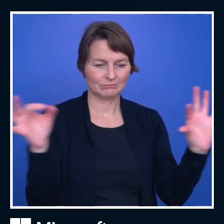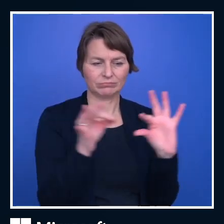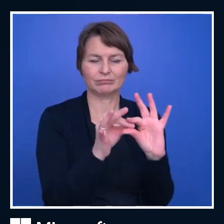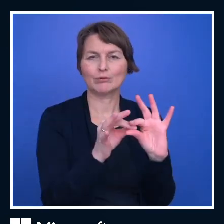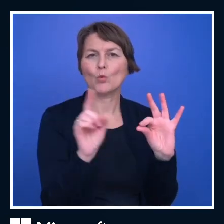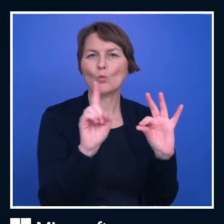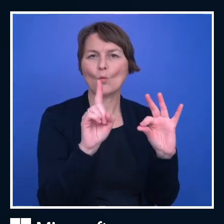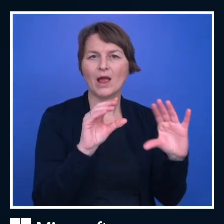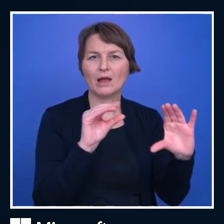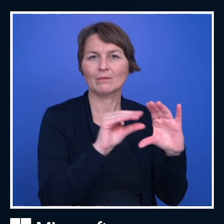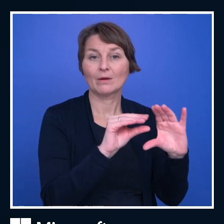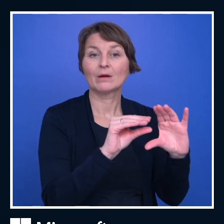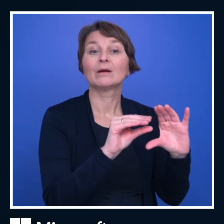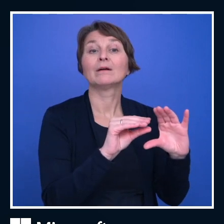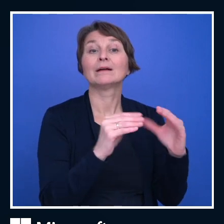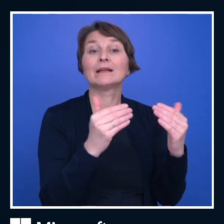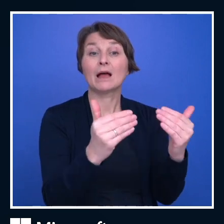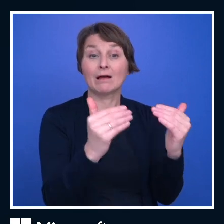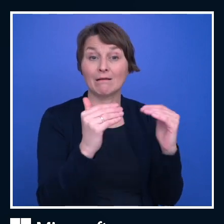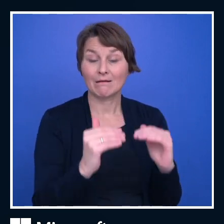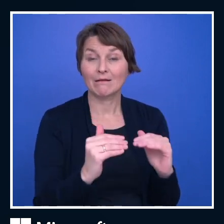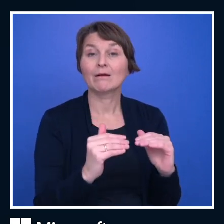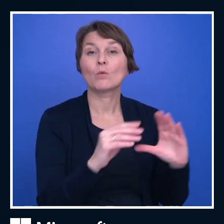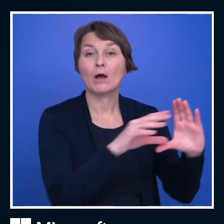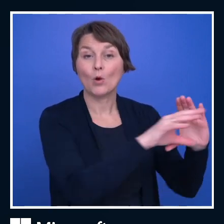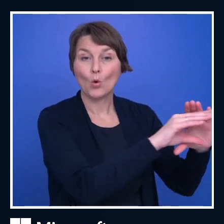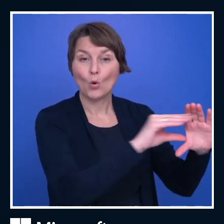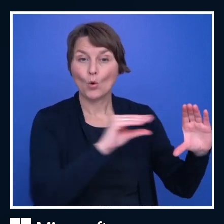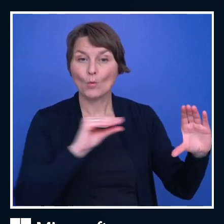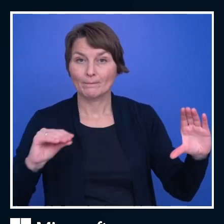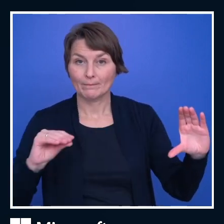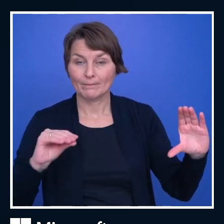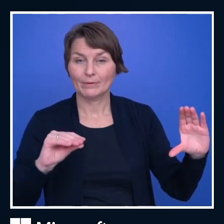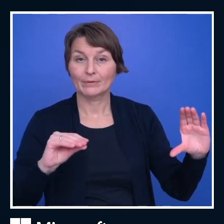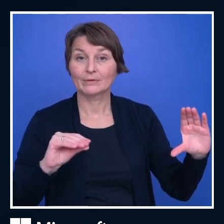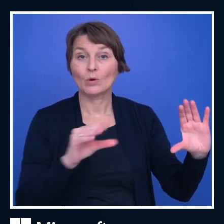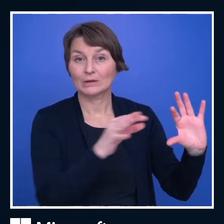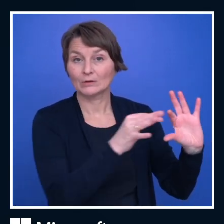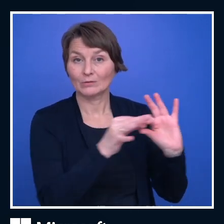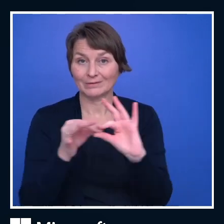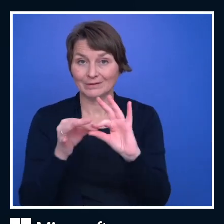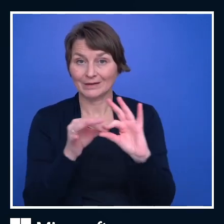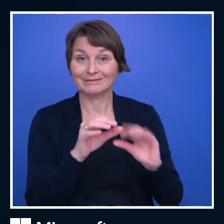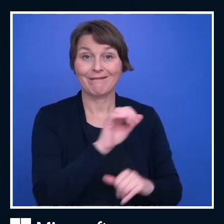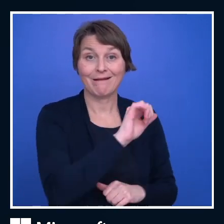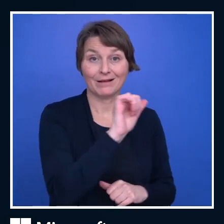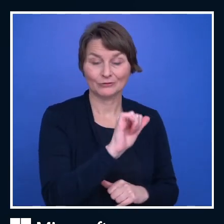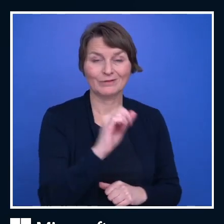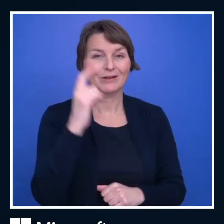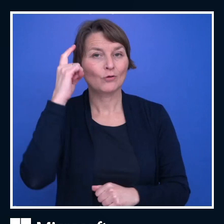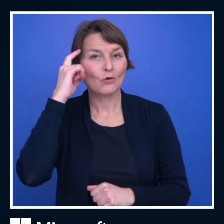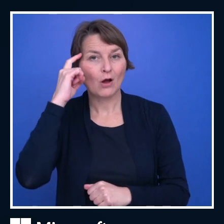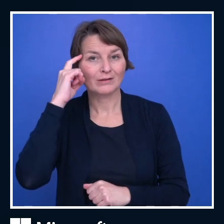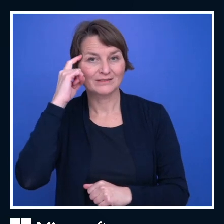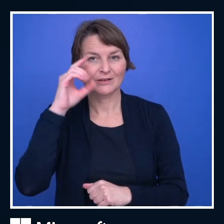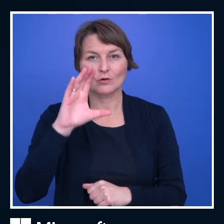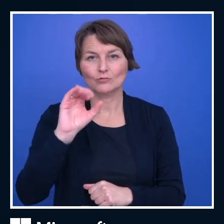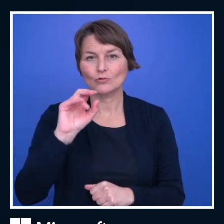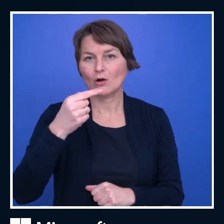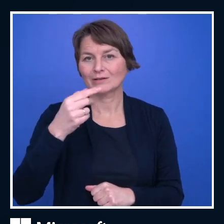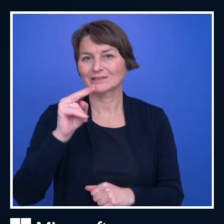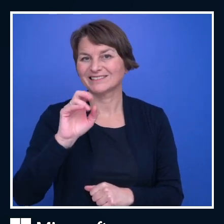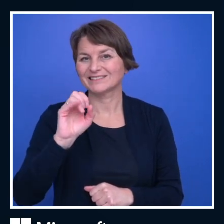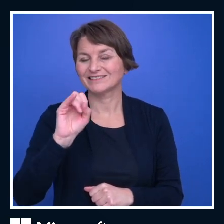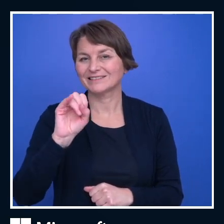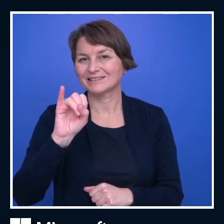wizard will ask you, okay, I want to connect Azure Cognitive Services. Azure Cognitive Services is